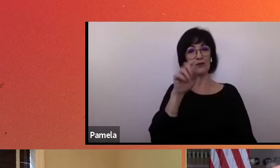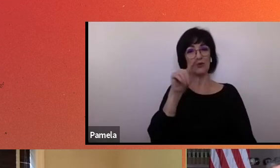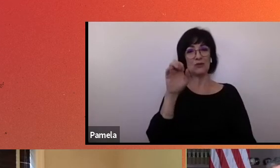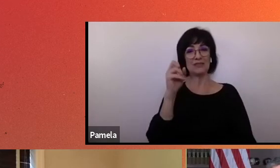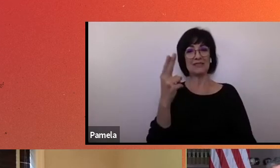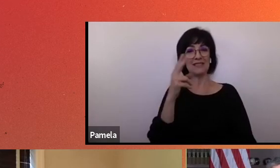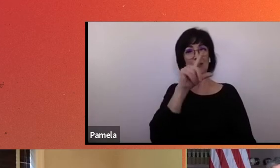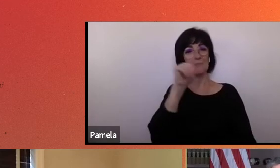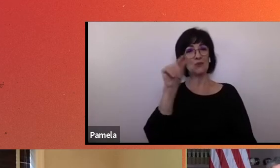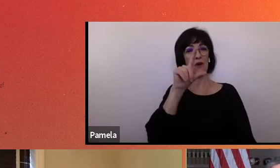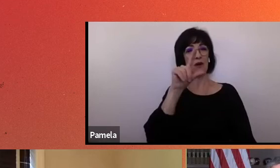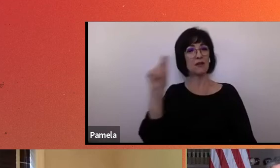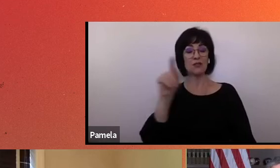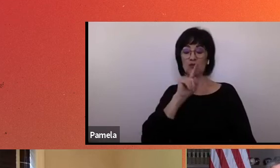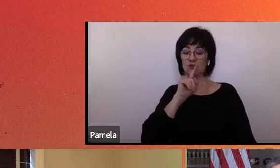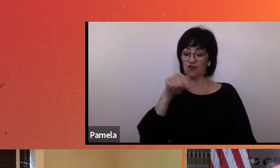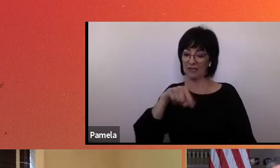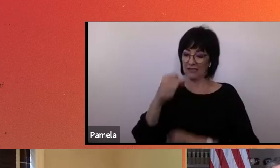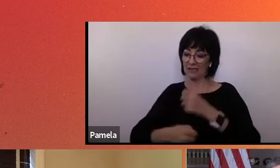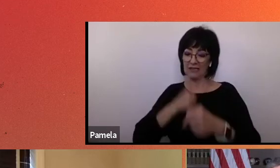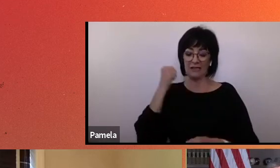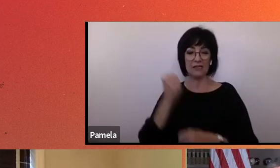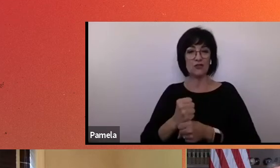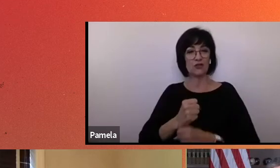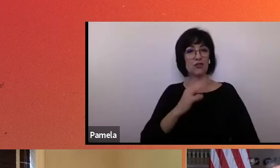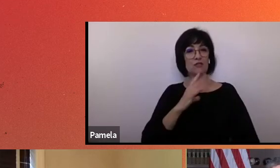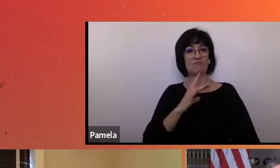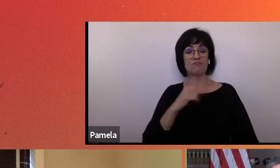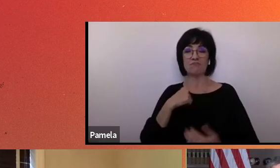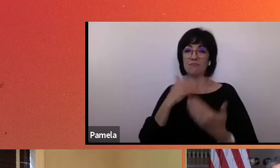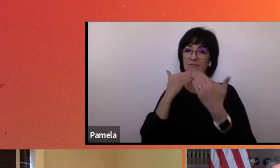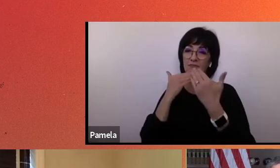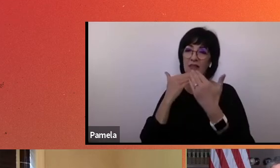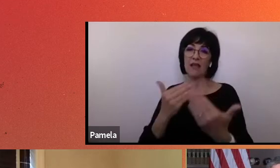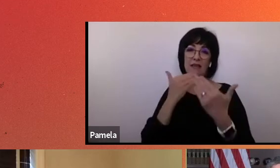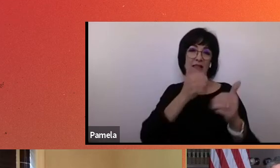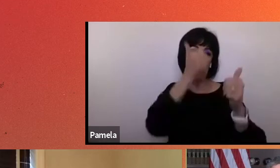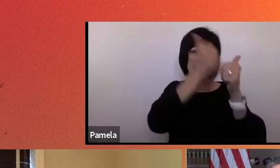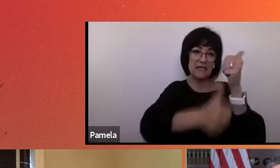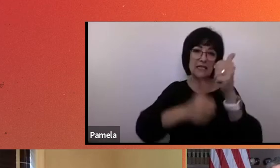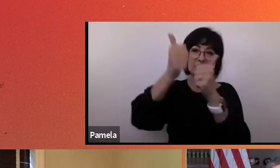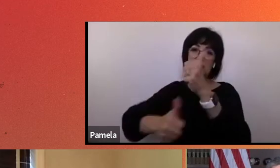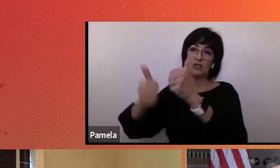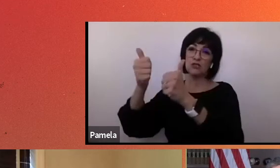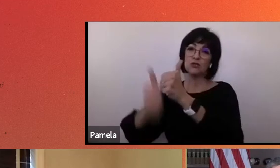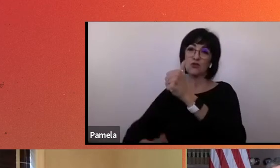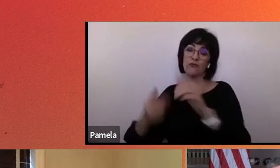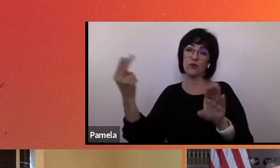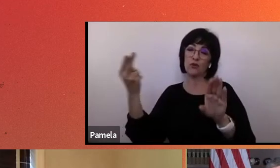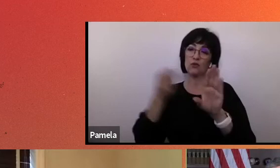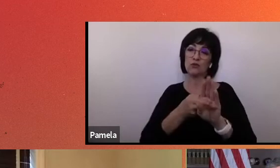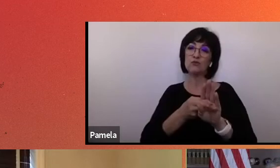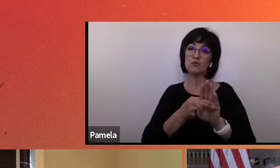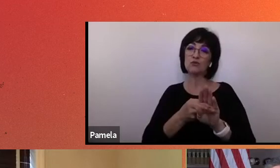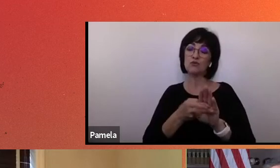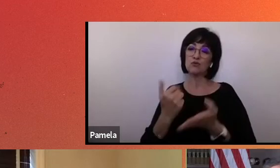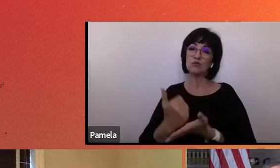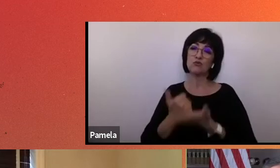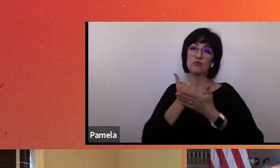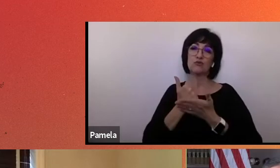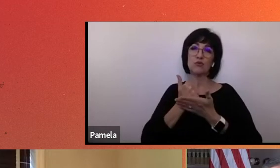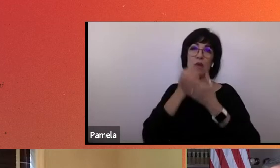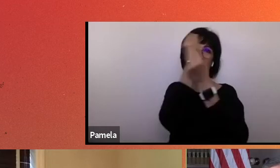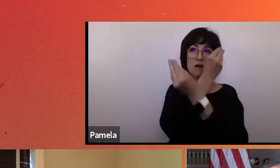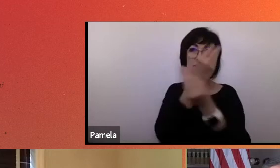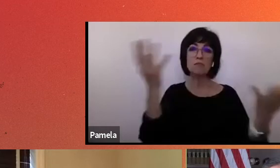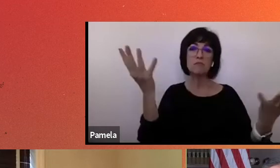been an extraordinary year. I thank you for what each of you do to make sure more Delawareans and folks that come to Delaware